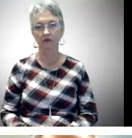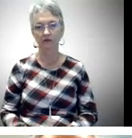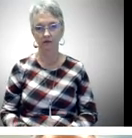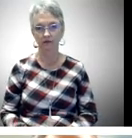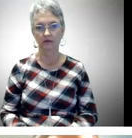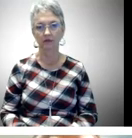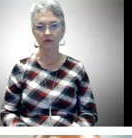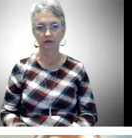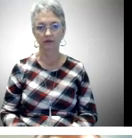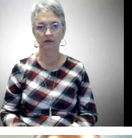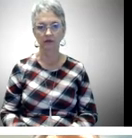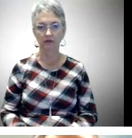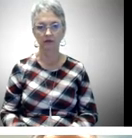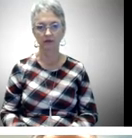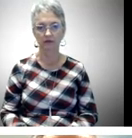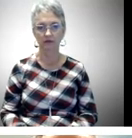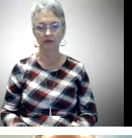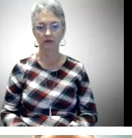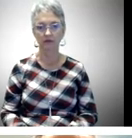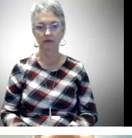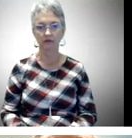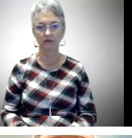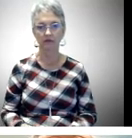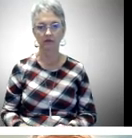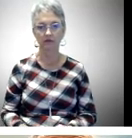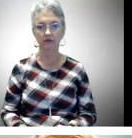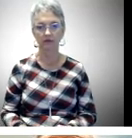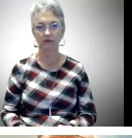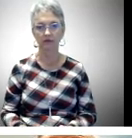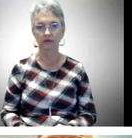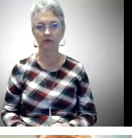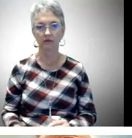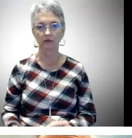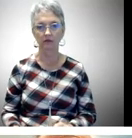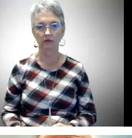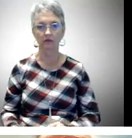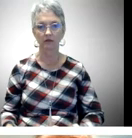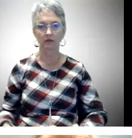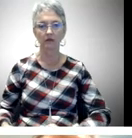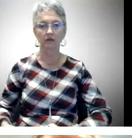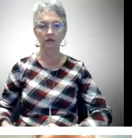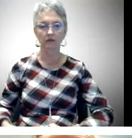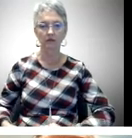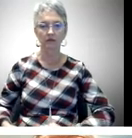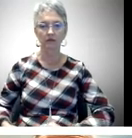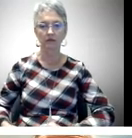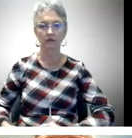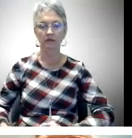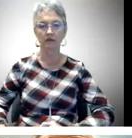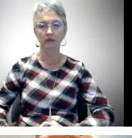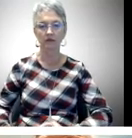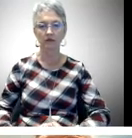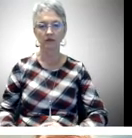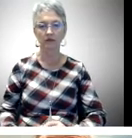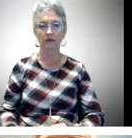with a disability and the friend who's helping out, that they could be sued for breach of the fiduciary